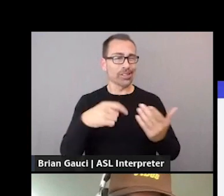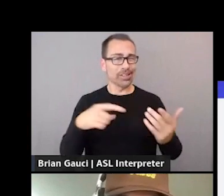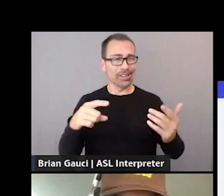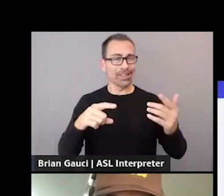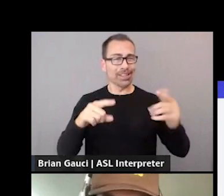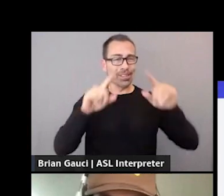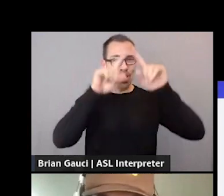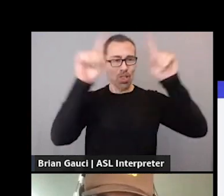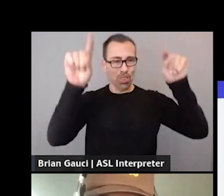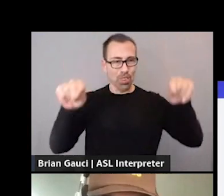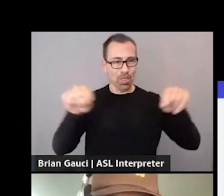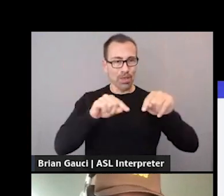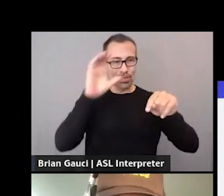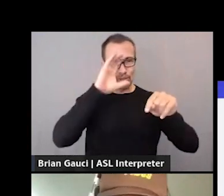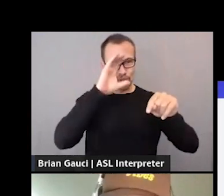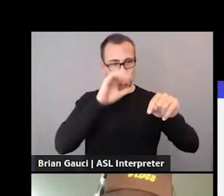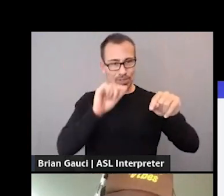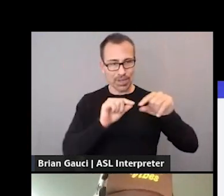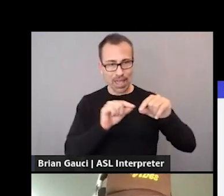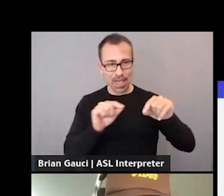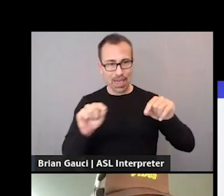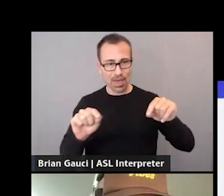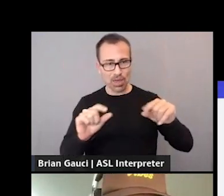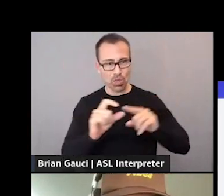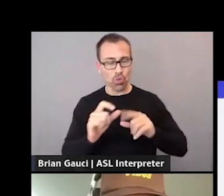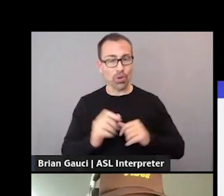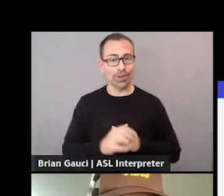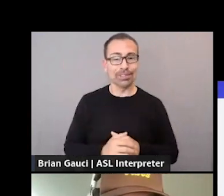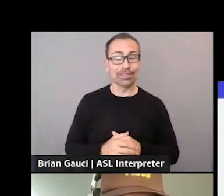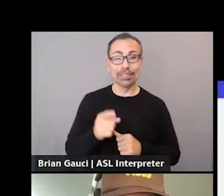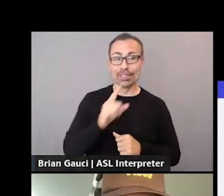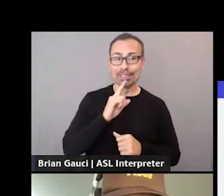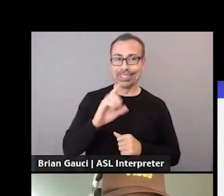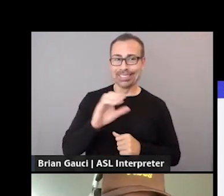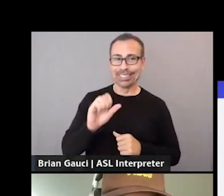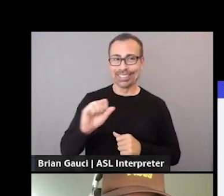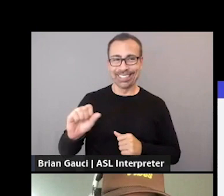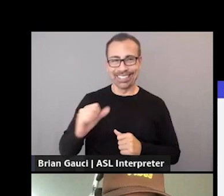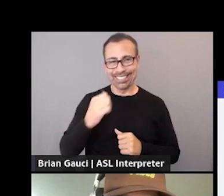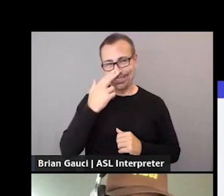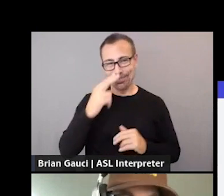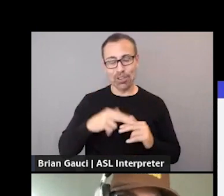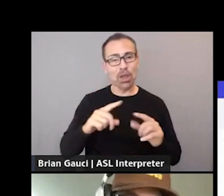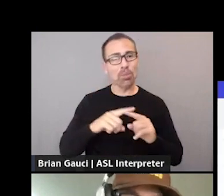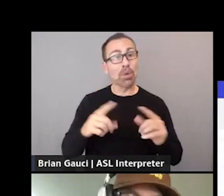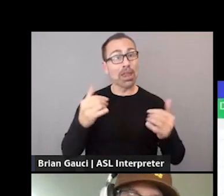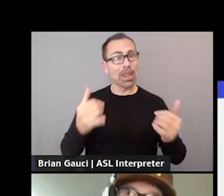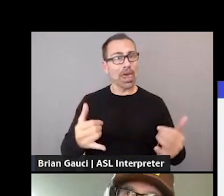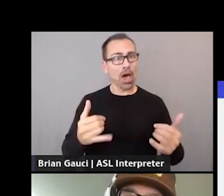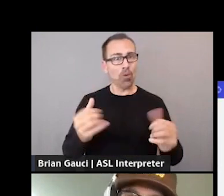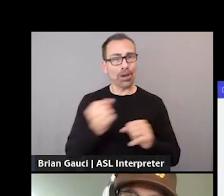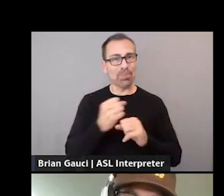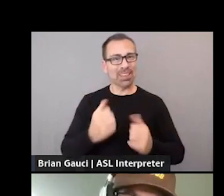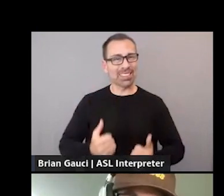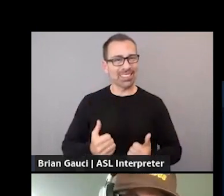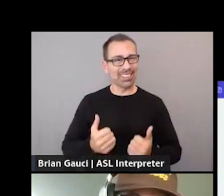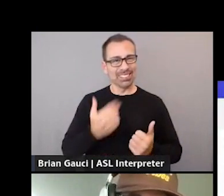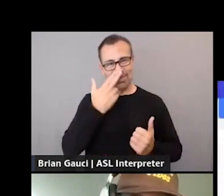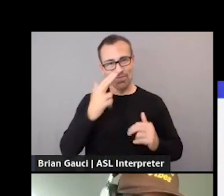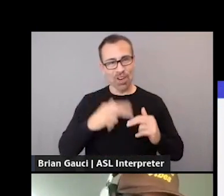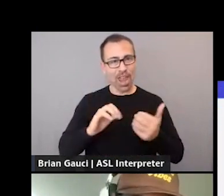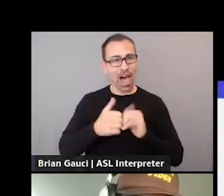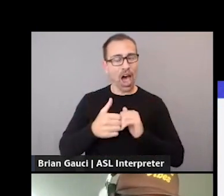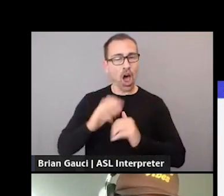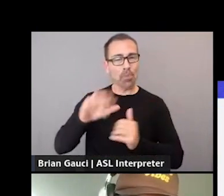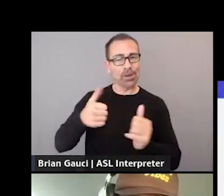fun. But let's go ahead and bring this to life by incorporating a backend stack. So this is all generated in the